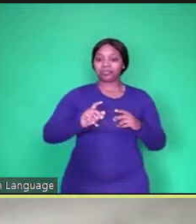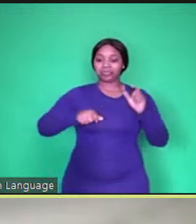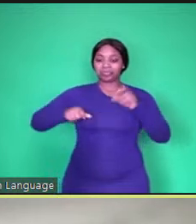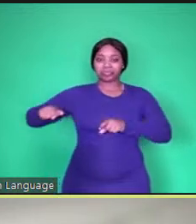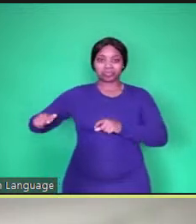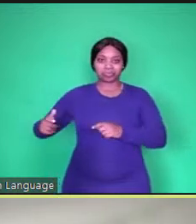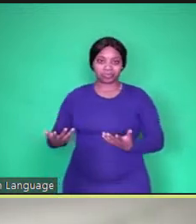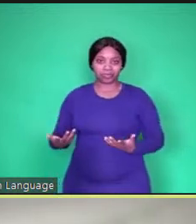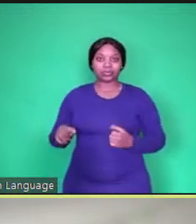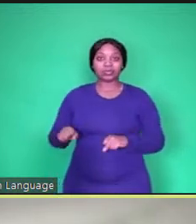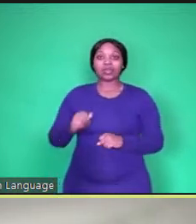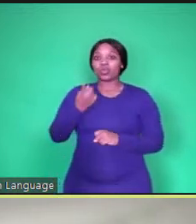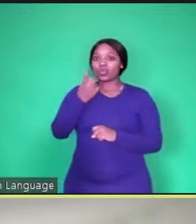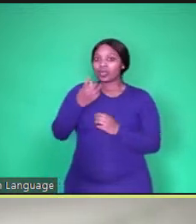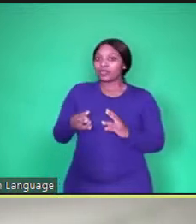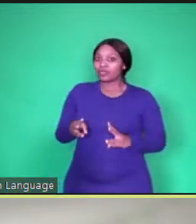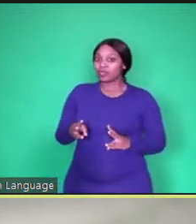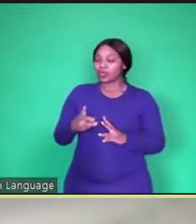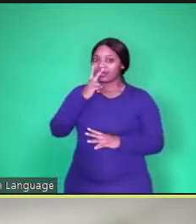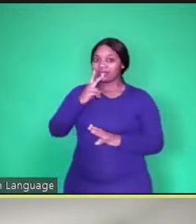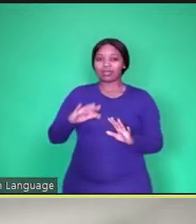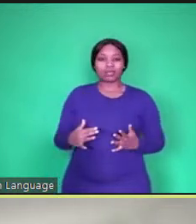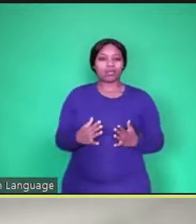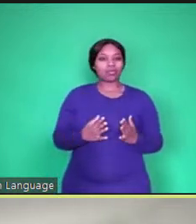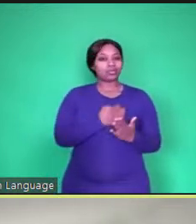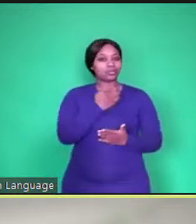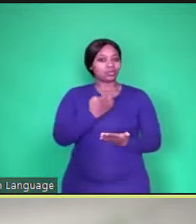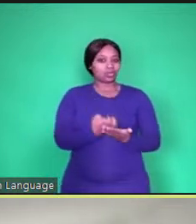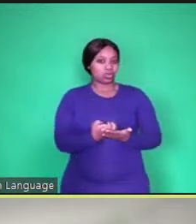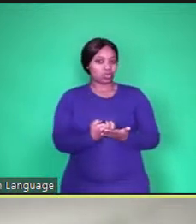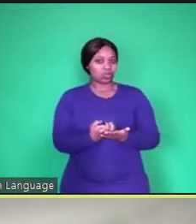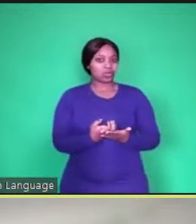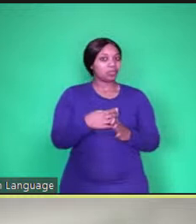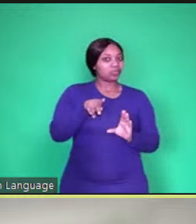comes through, is in terms of the economy. And